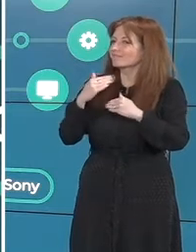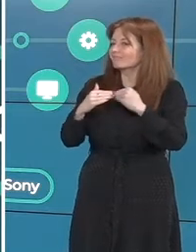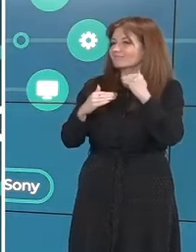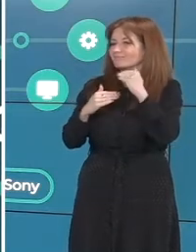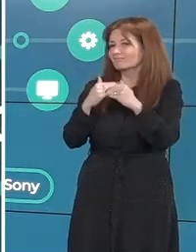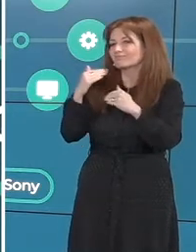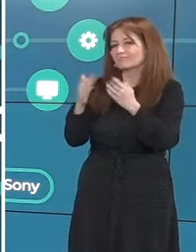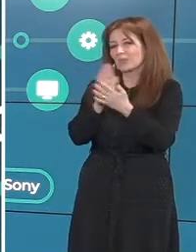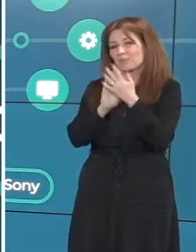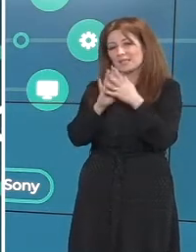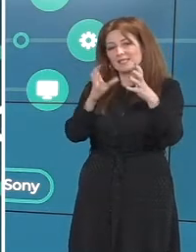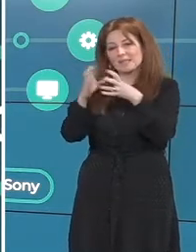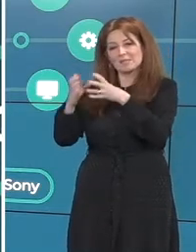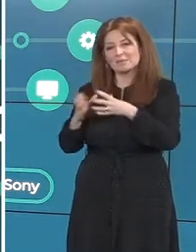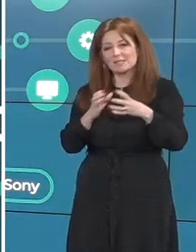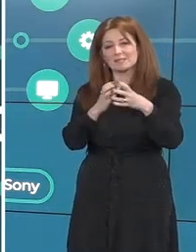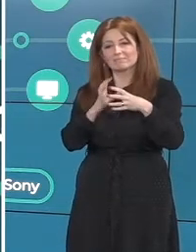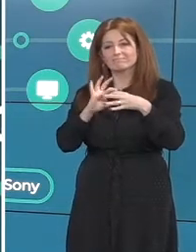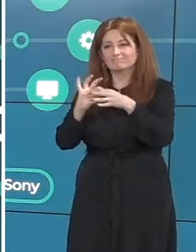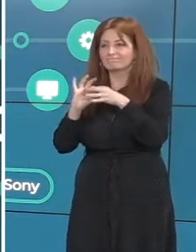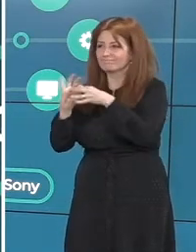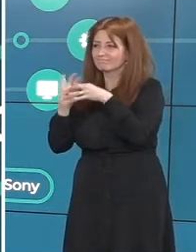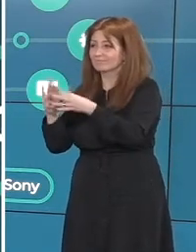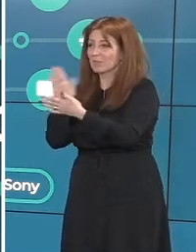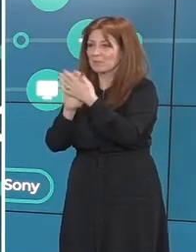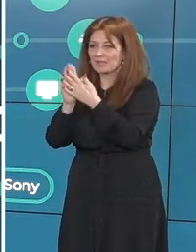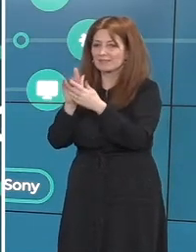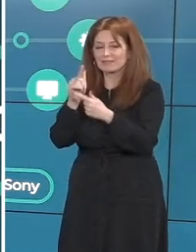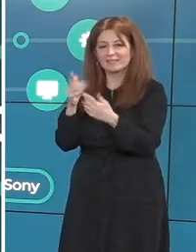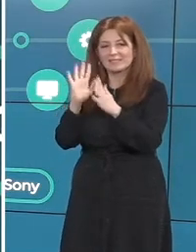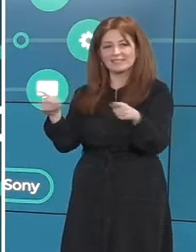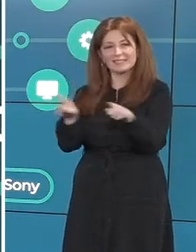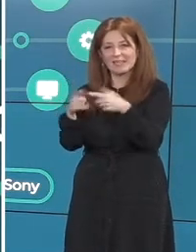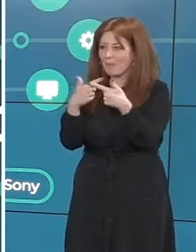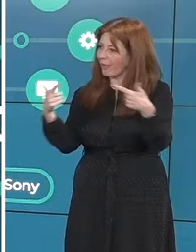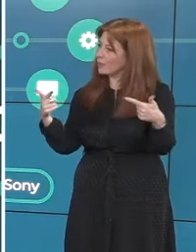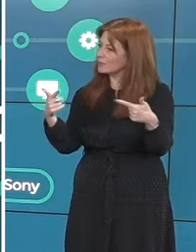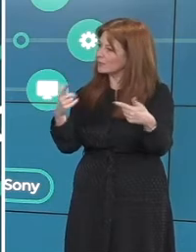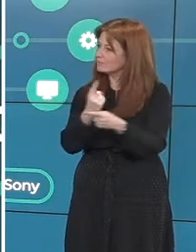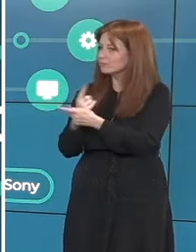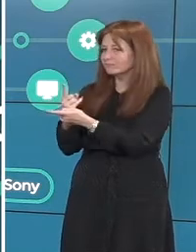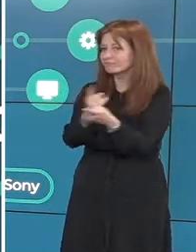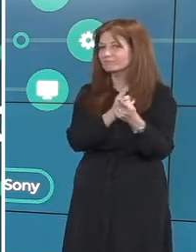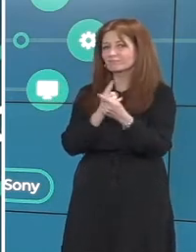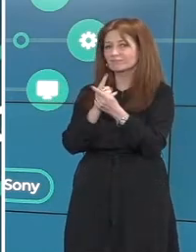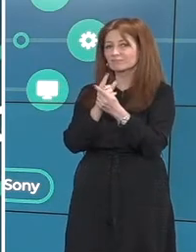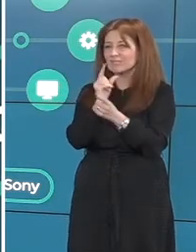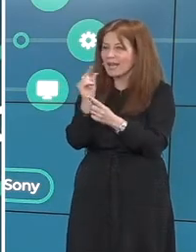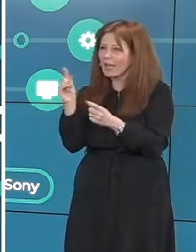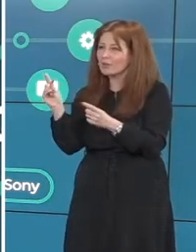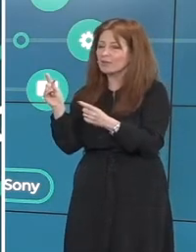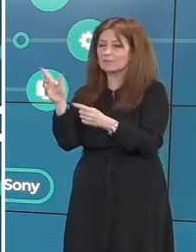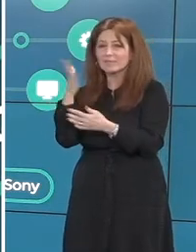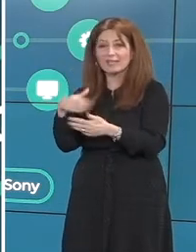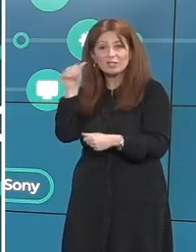these different teams, you need to learn to speak their language. You need to understand sort of what is the acronyms and who are the influencers inside there,